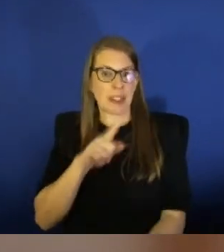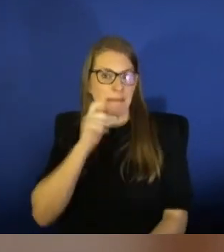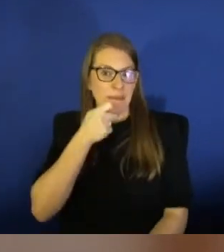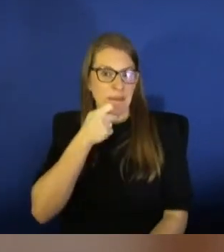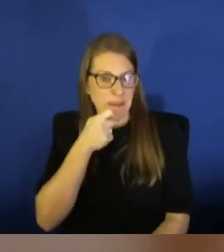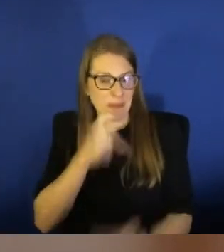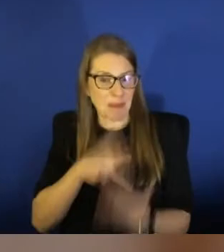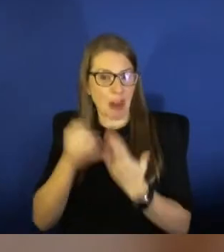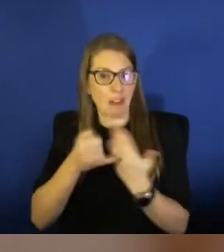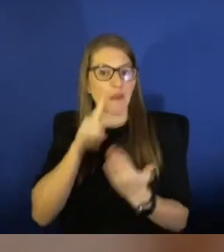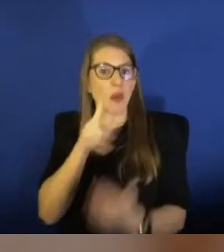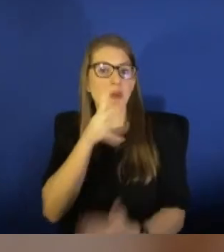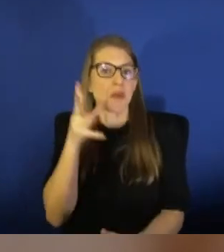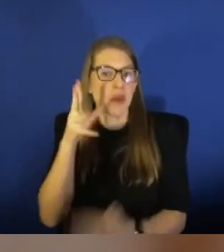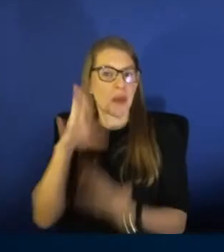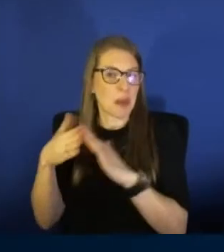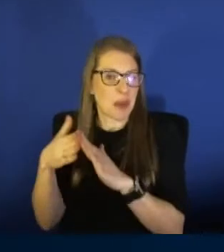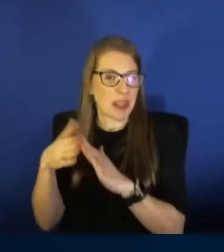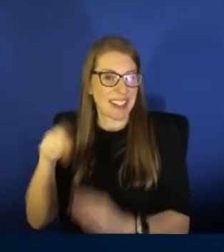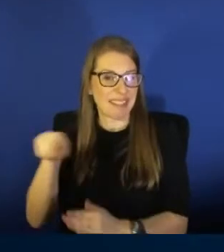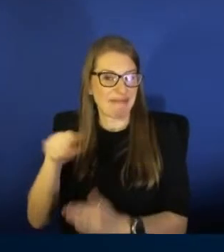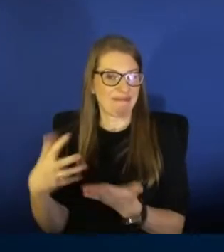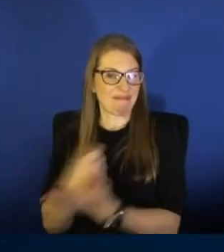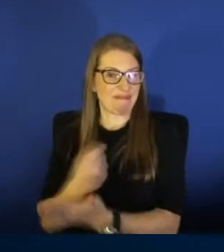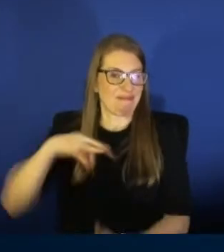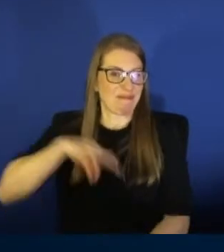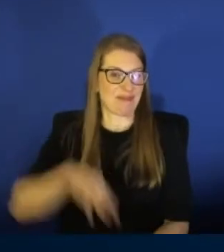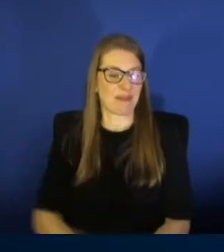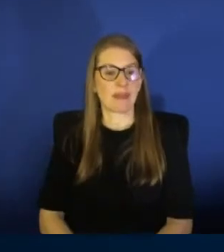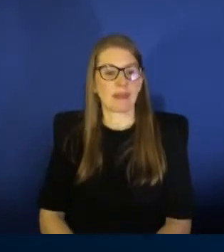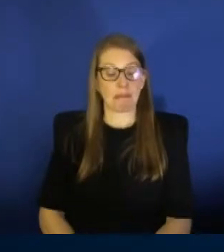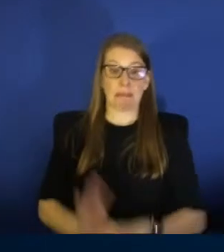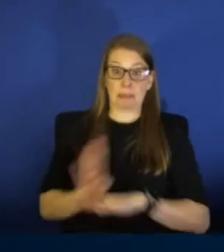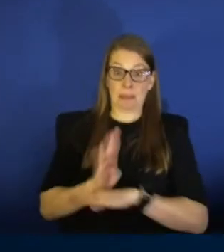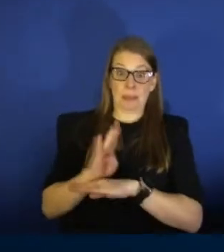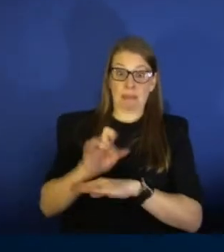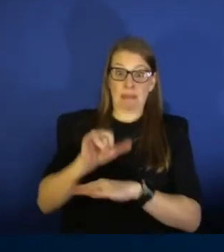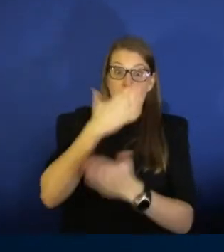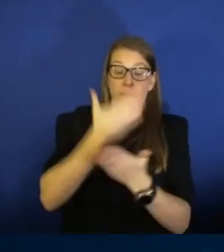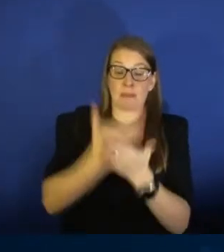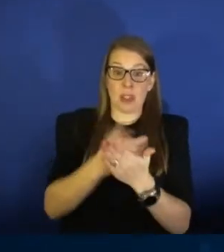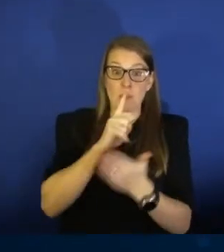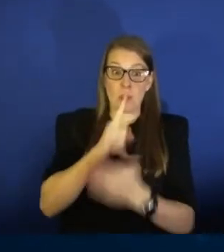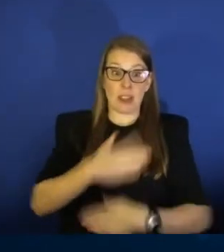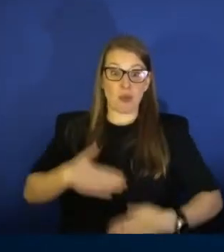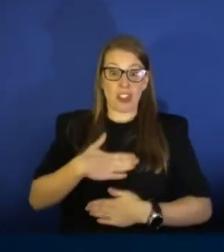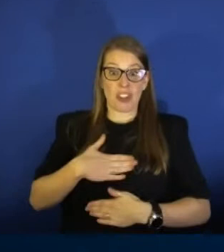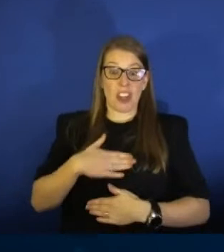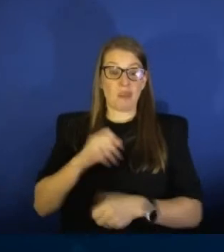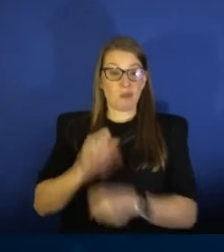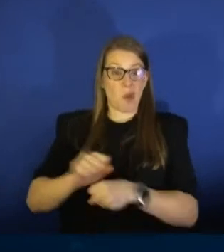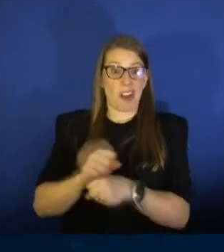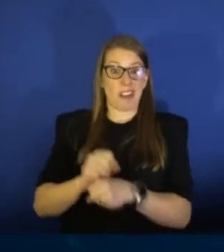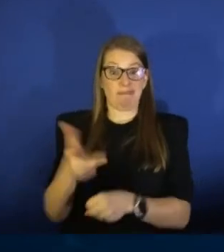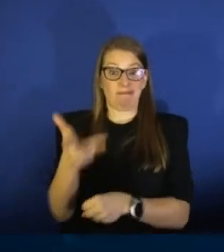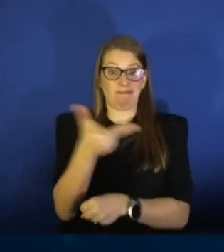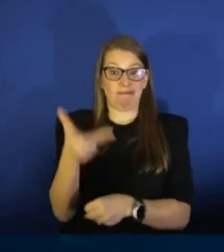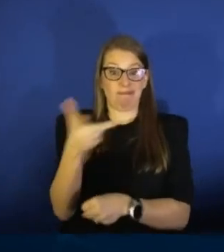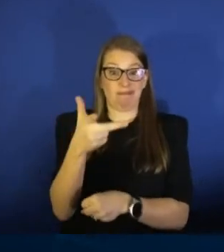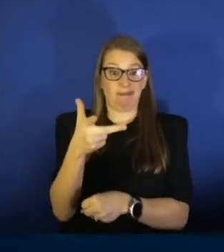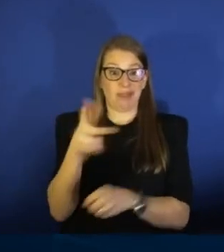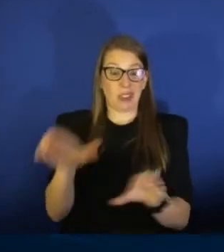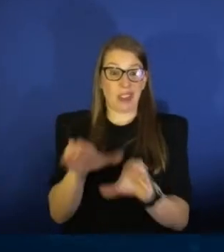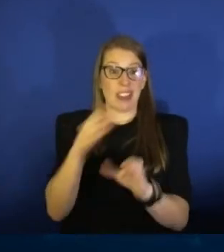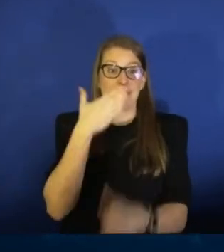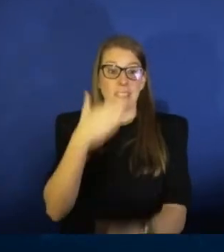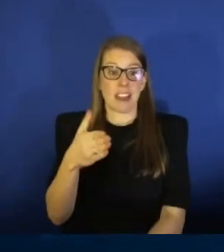rural communities. Well, being busy is very good. That is good news. And we appreciate all the work you're doing. Thank you so much. Dr. Moser, thank you as well for all the